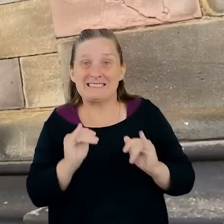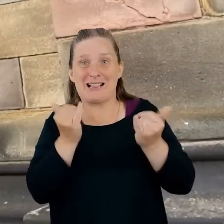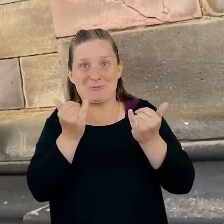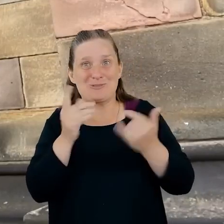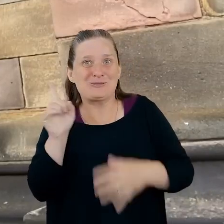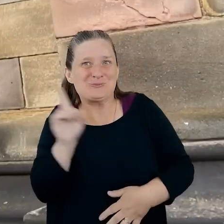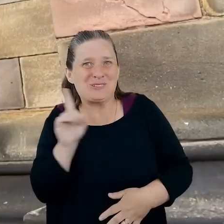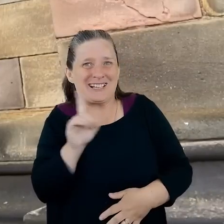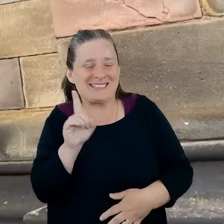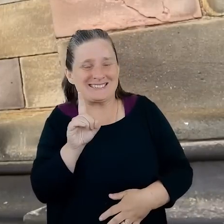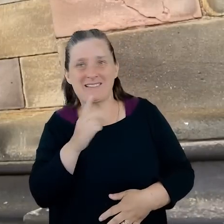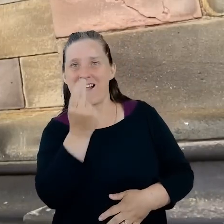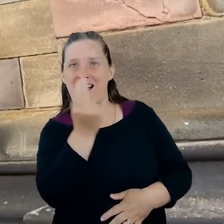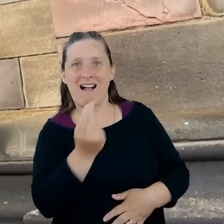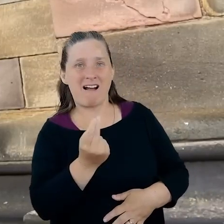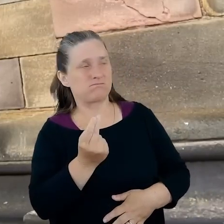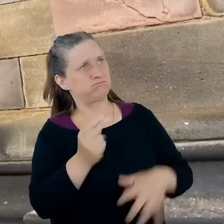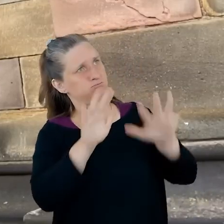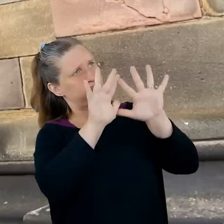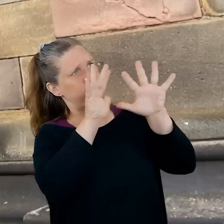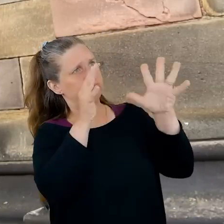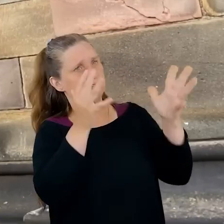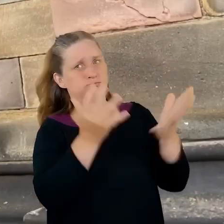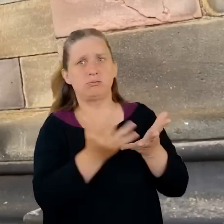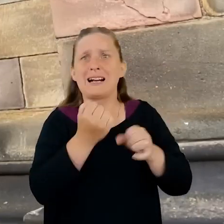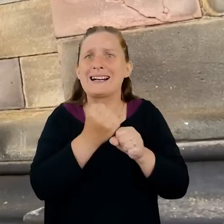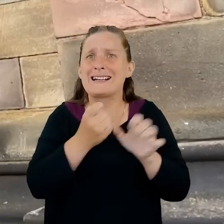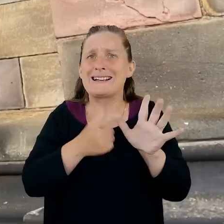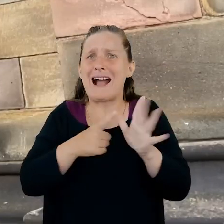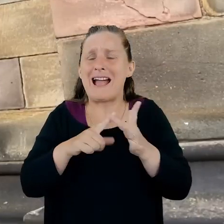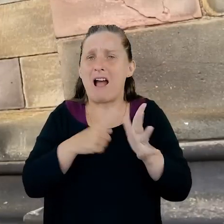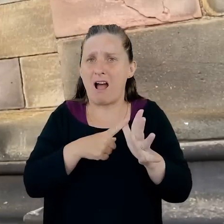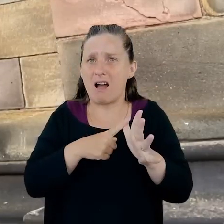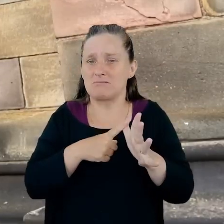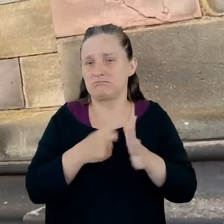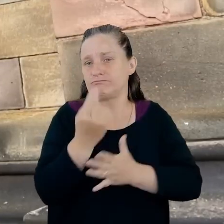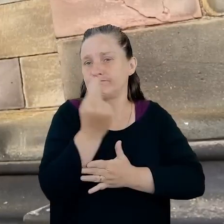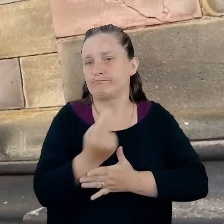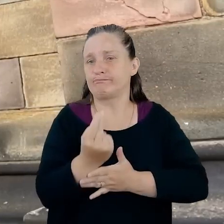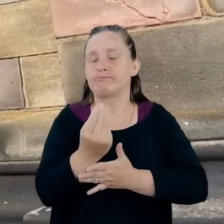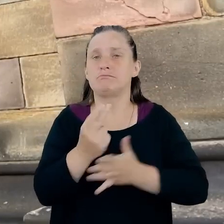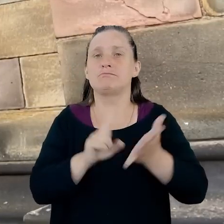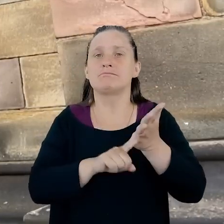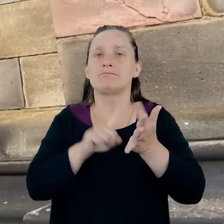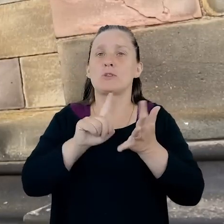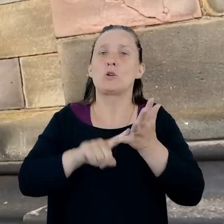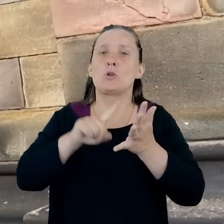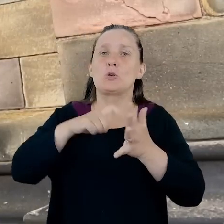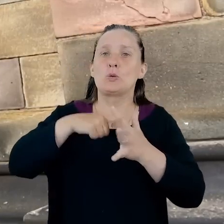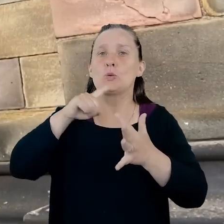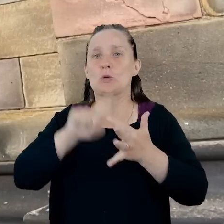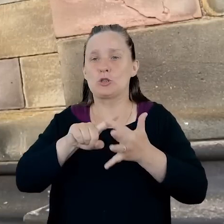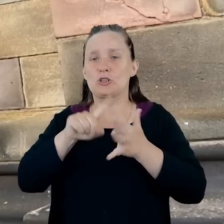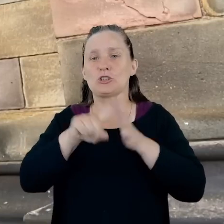been thinking about how we create opportunities as people visit our church and experience the awe